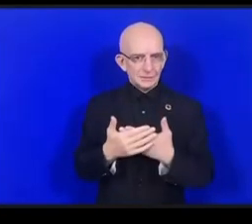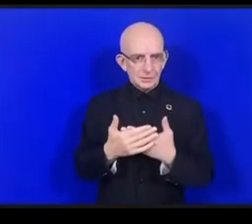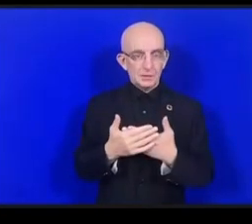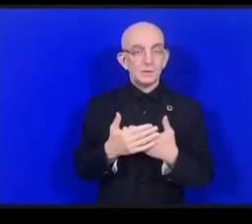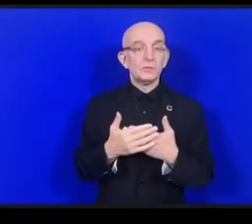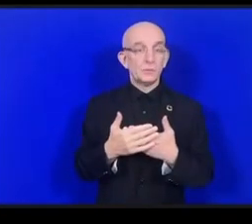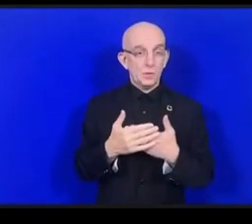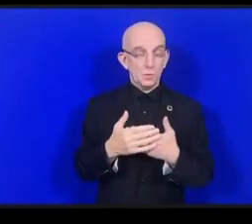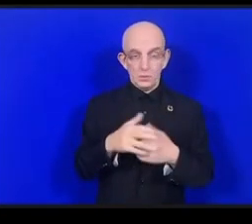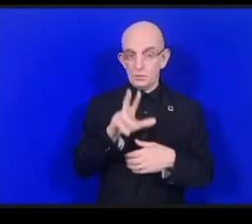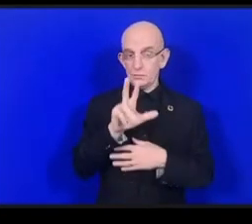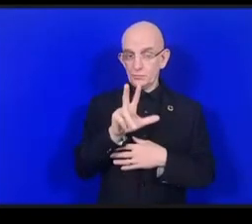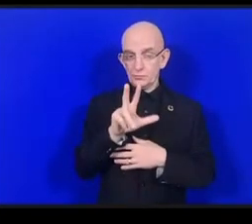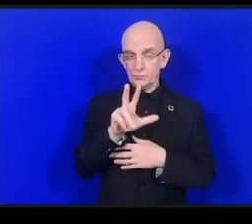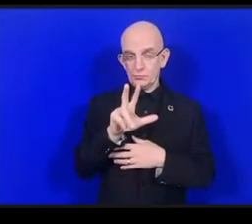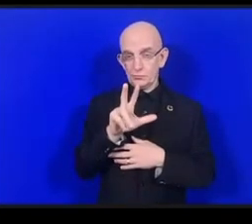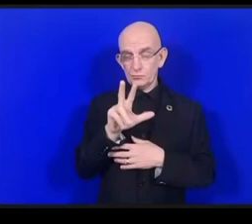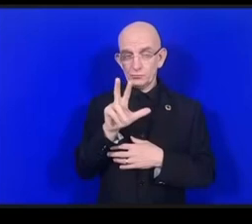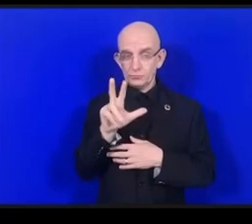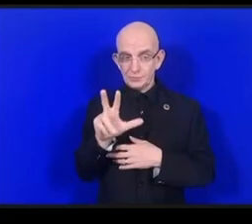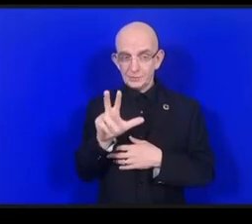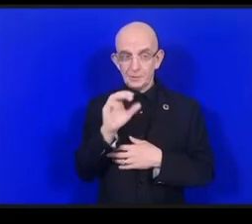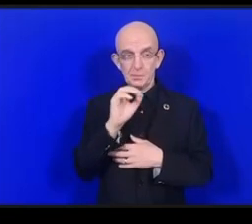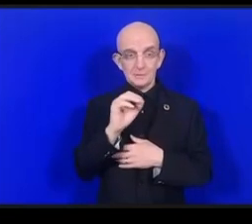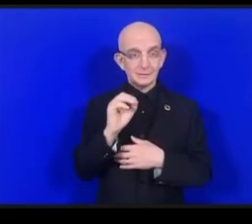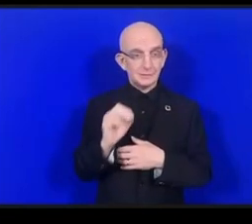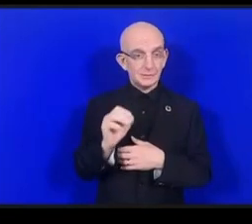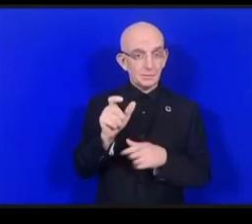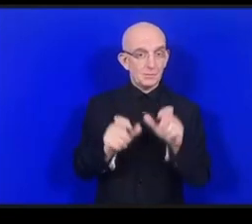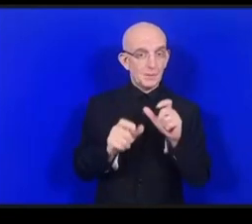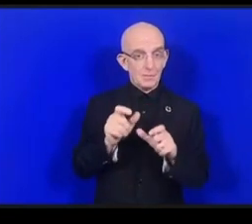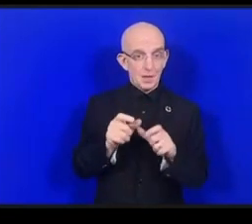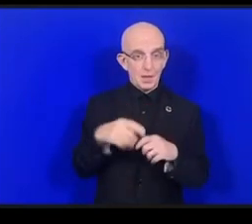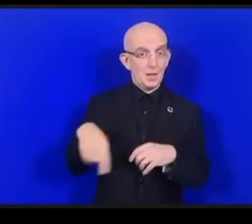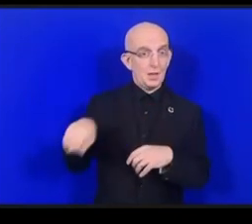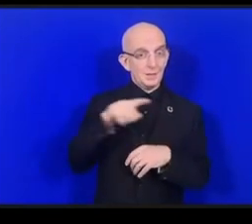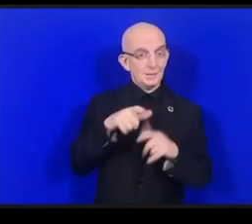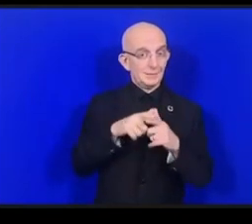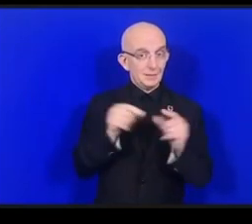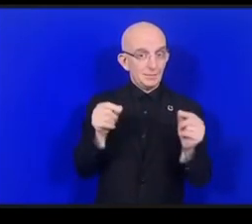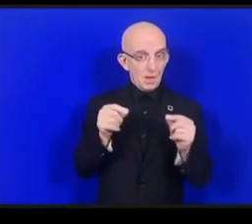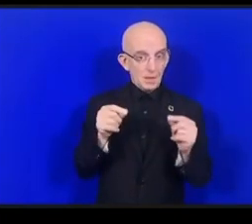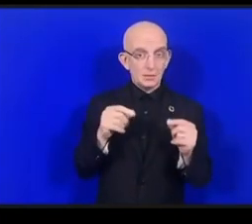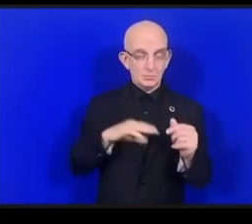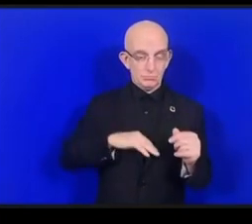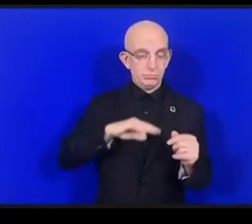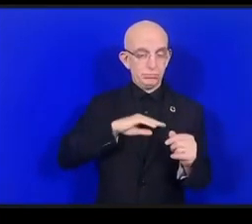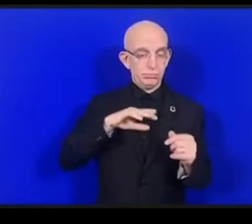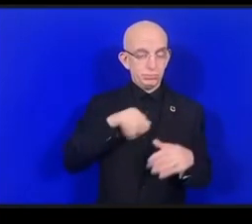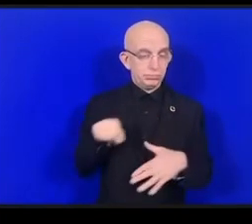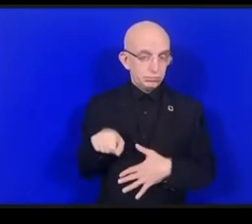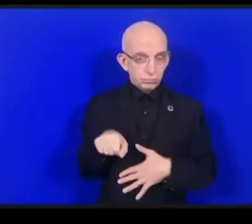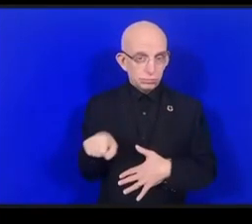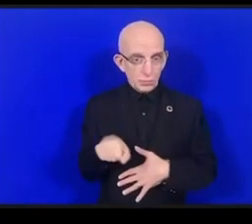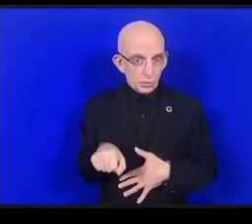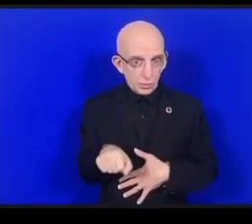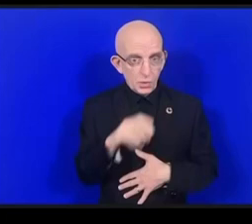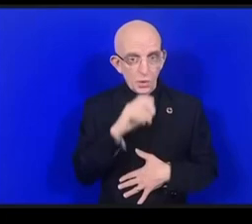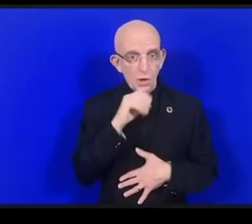dementia. We ask for your help in providing